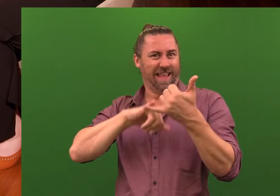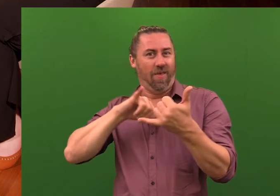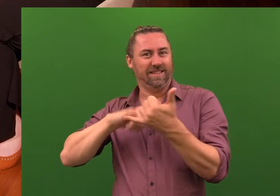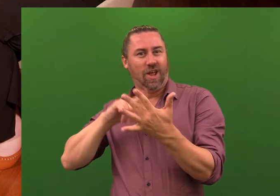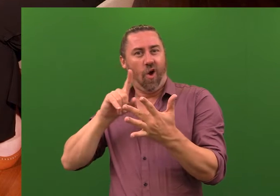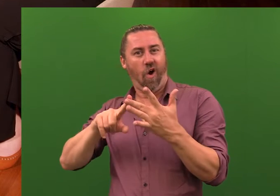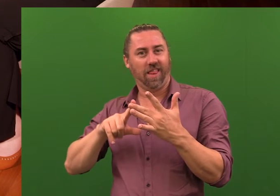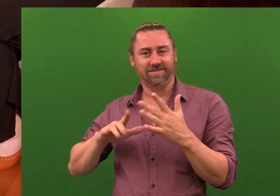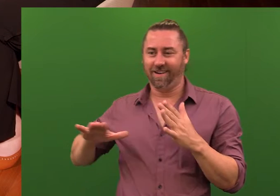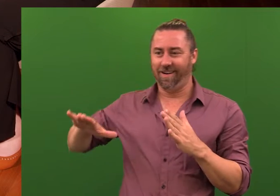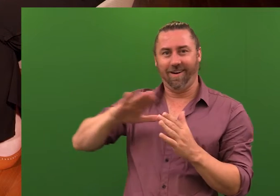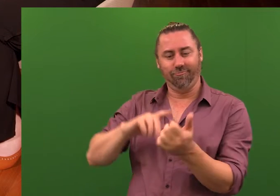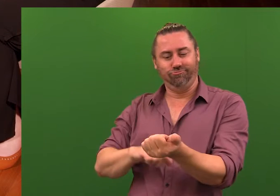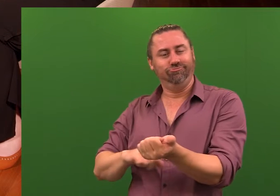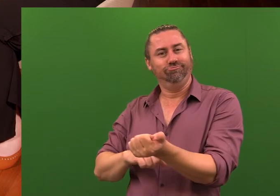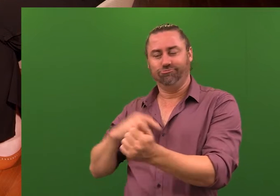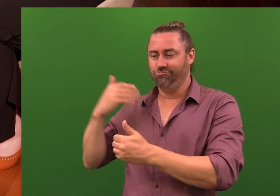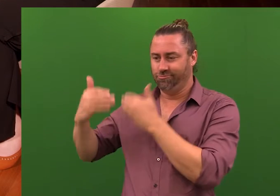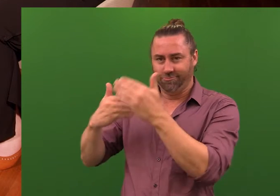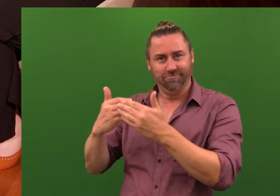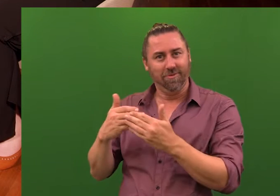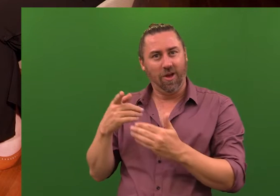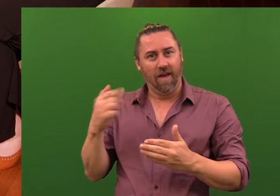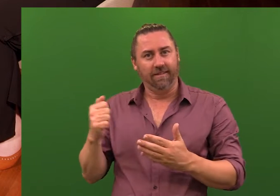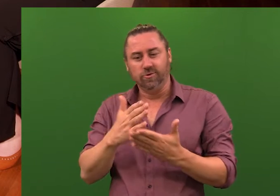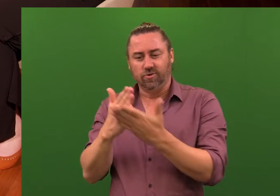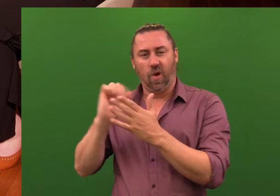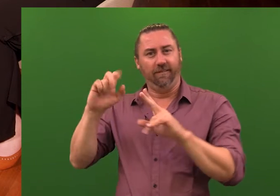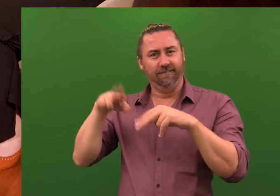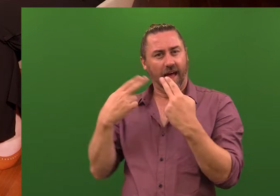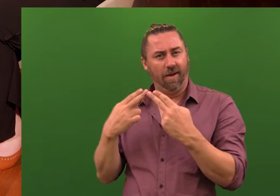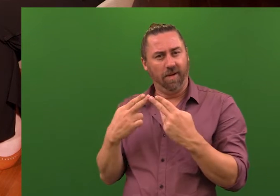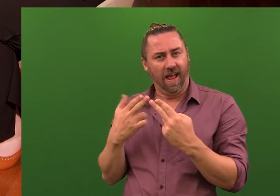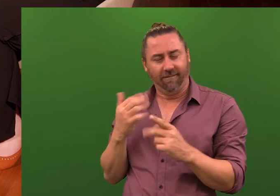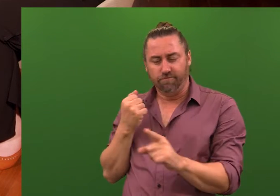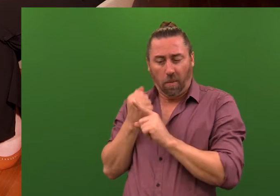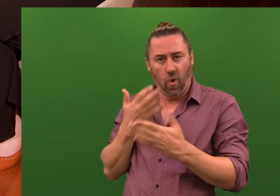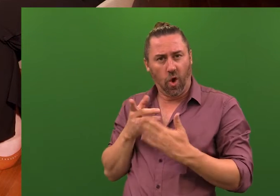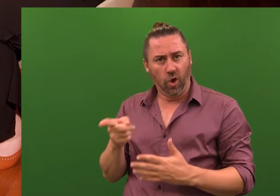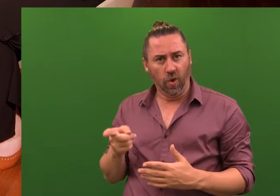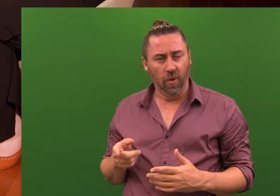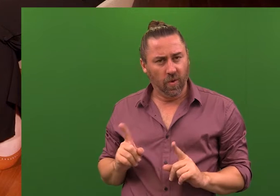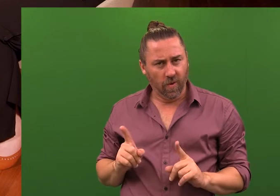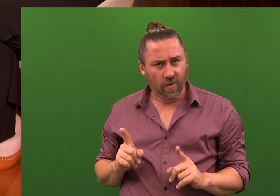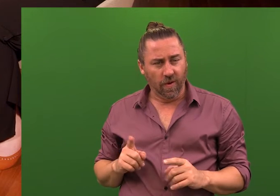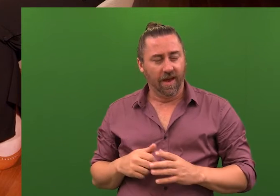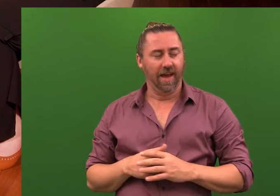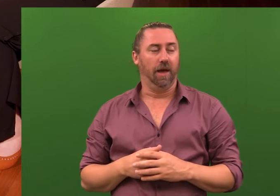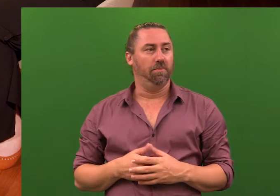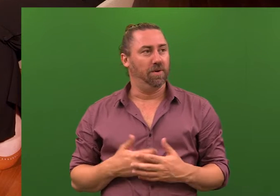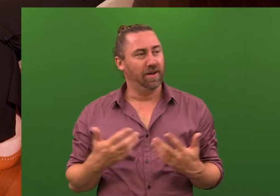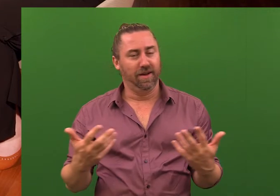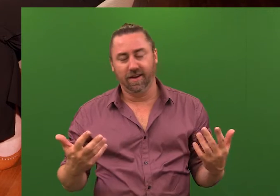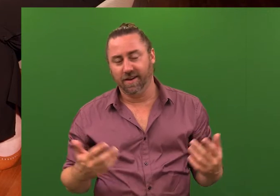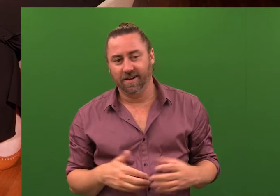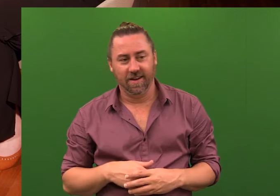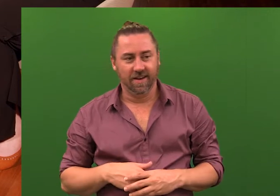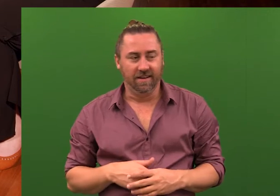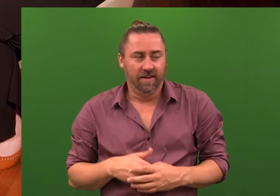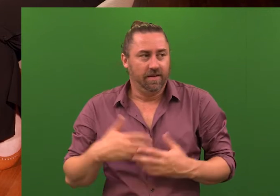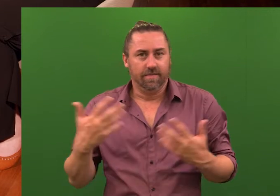mix of emotions, even just that process of buying that product en masse. It was almost against the grain, but it